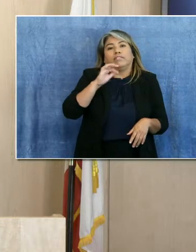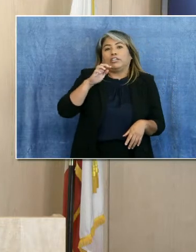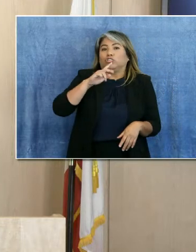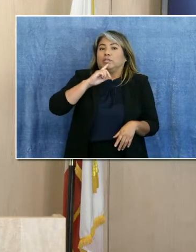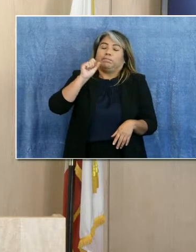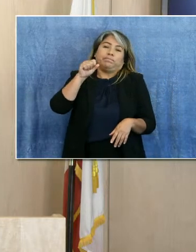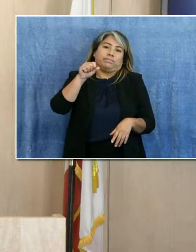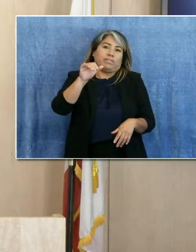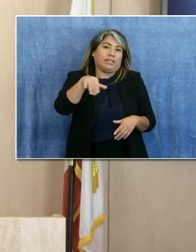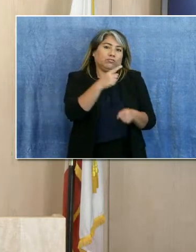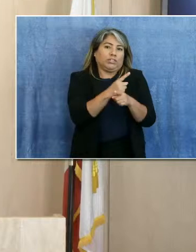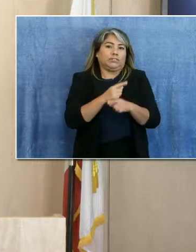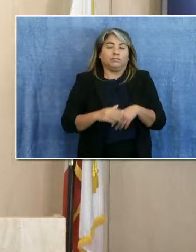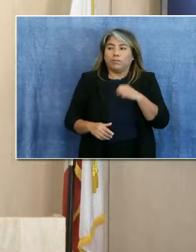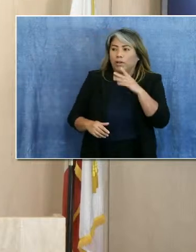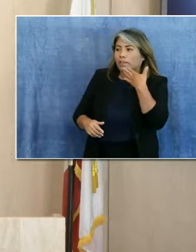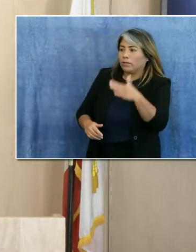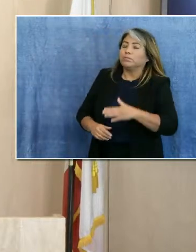Thank you. Yep, thanks, Paul.